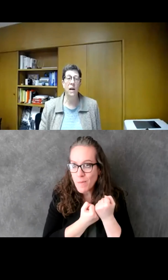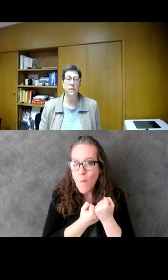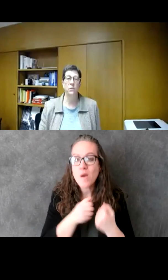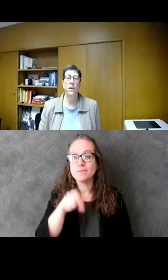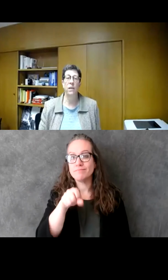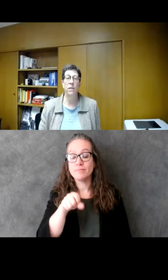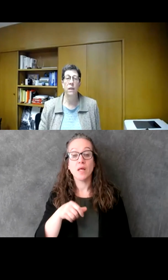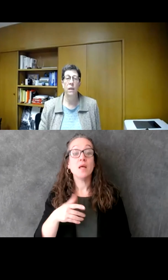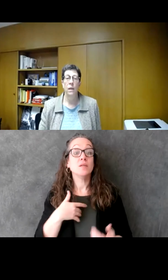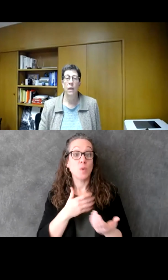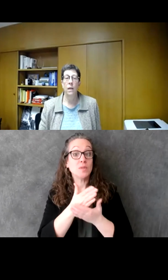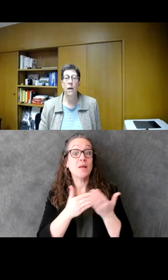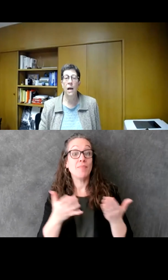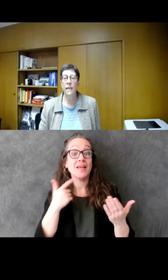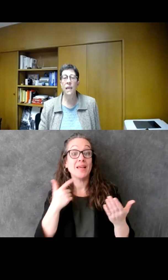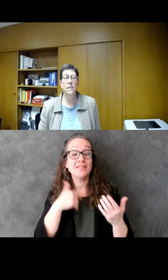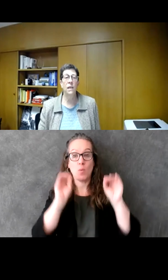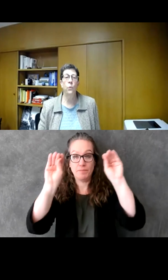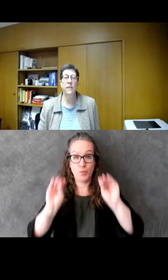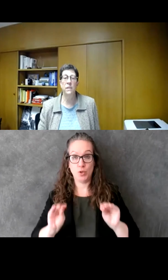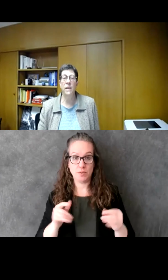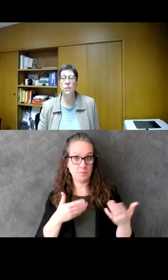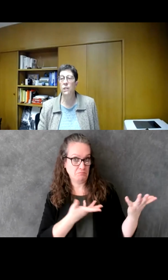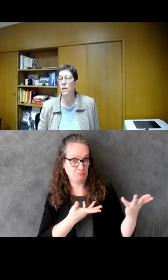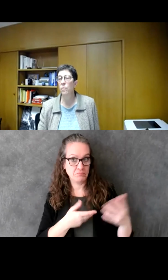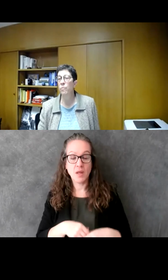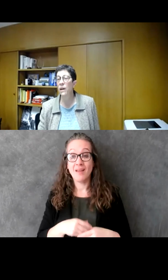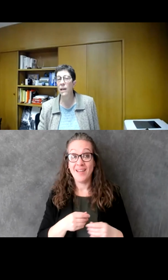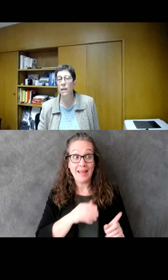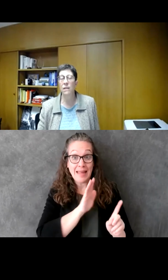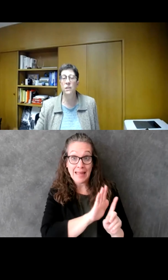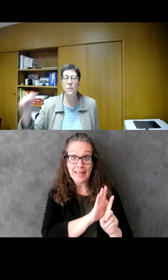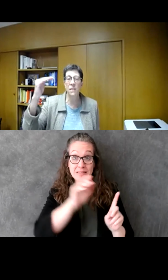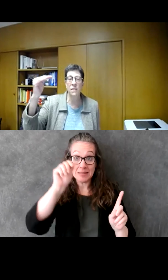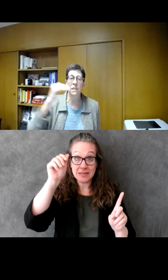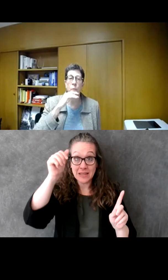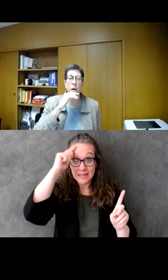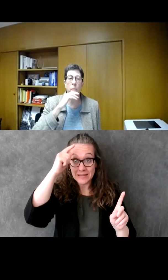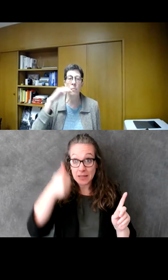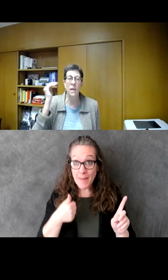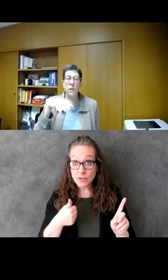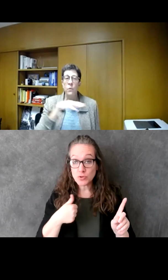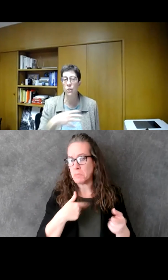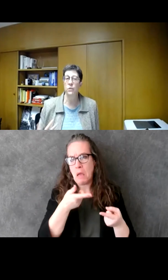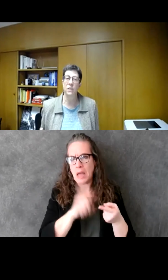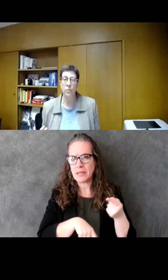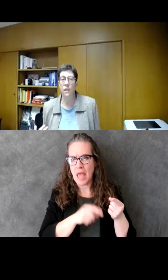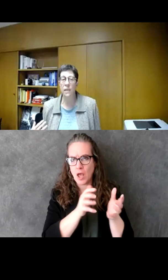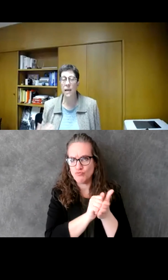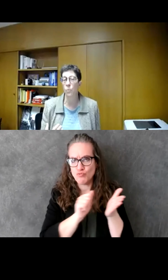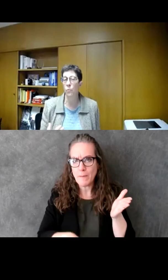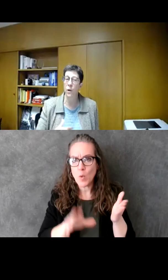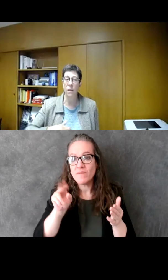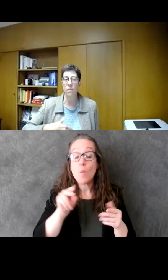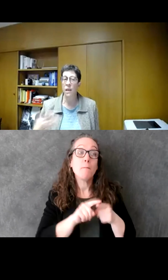fill in the boxes with. Now, I can't take away his dementia, but this begins to say, well, maybe we can do something